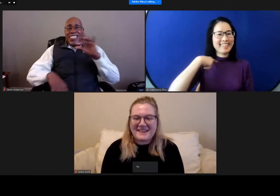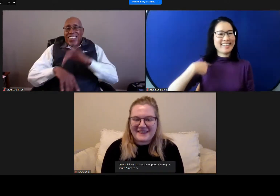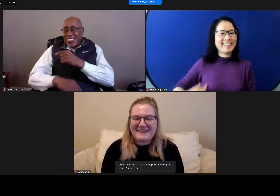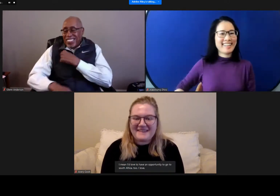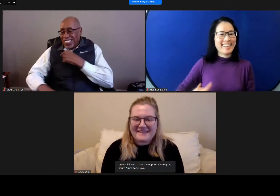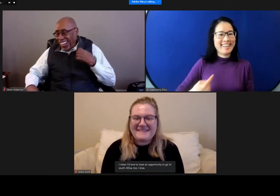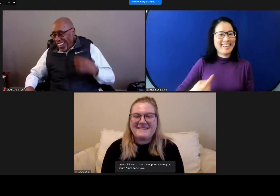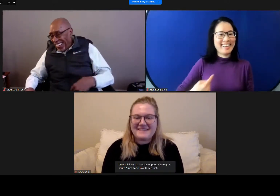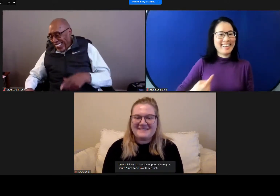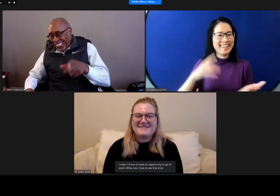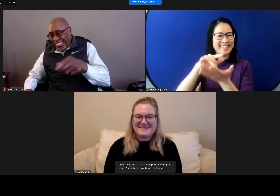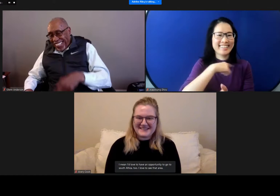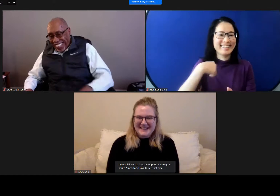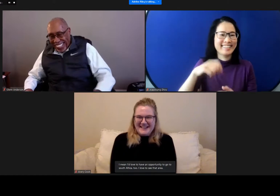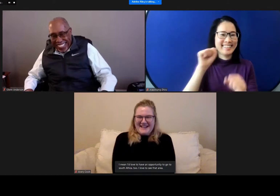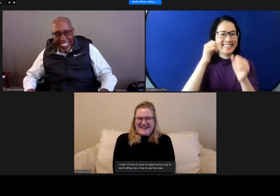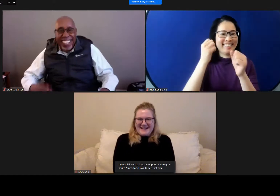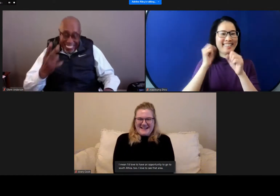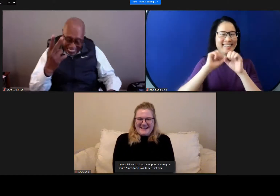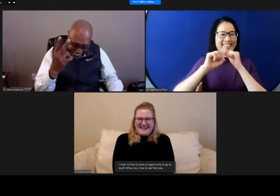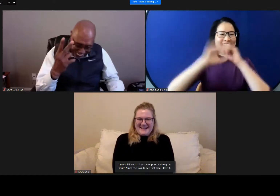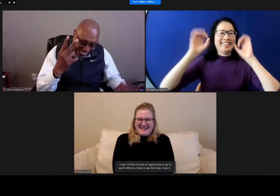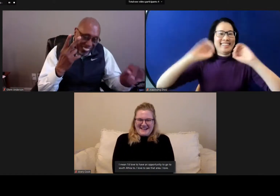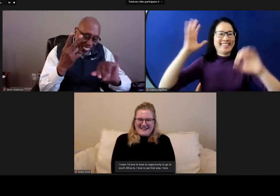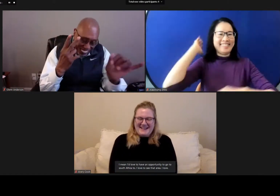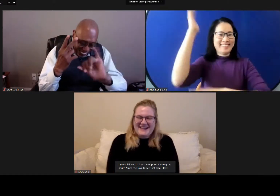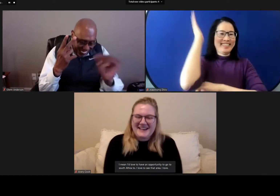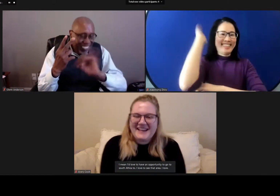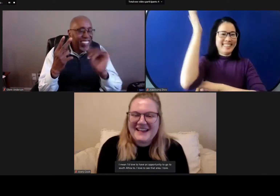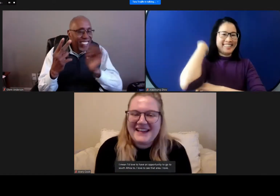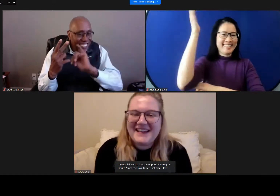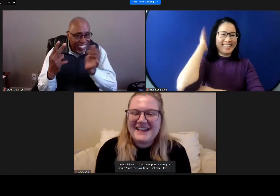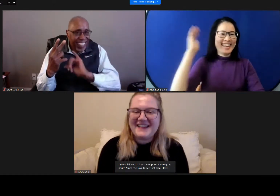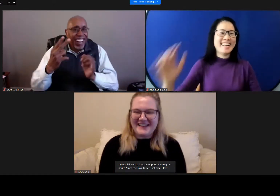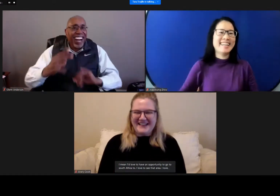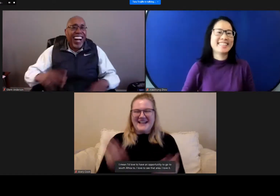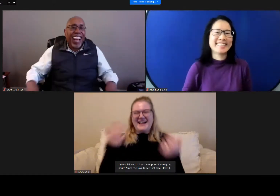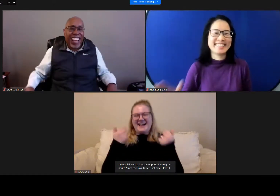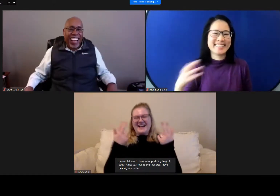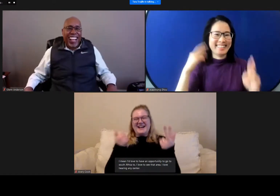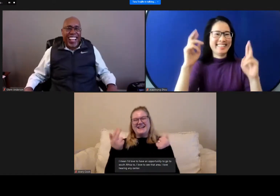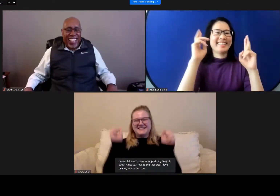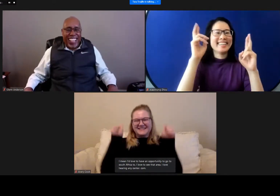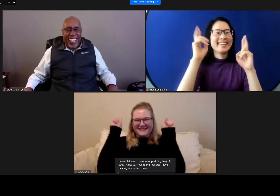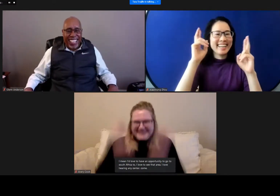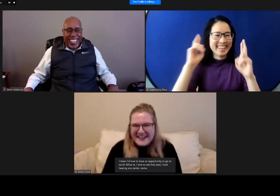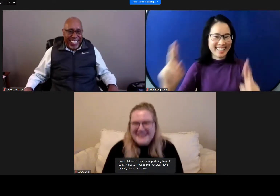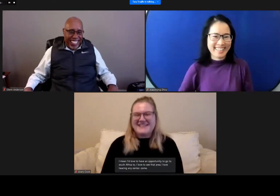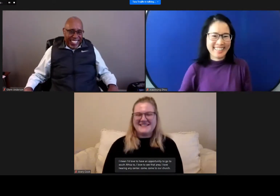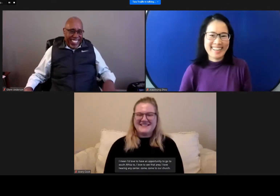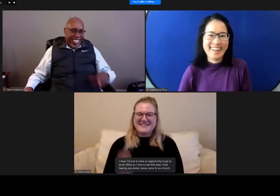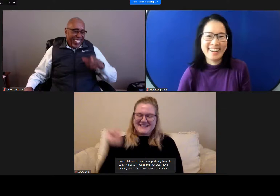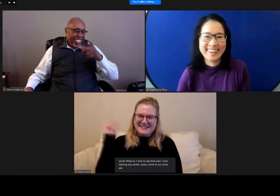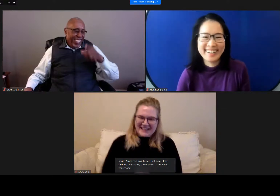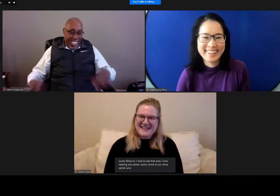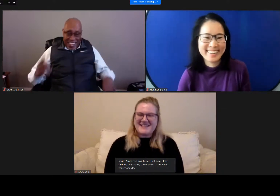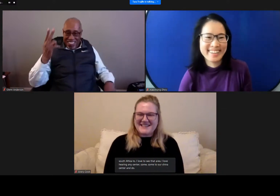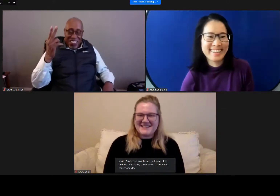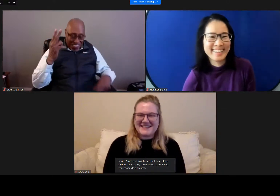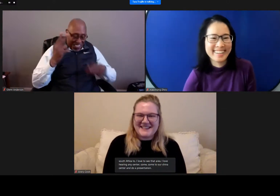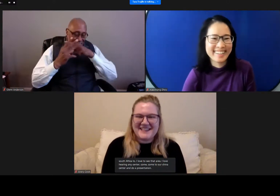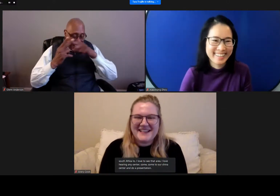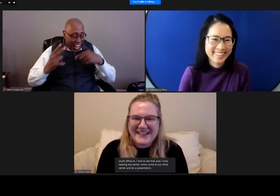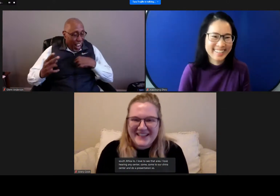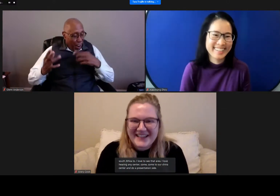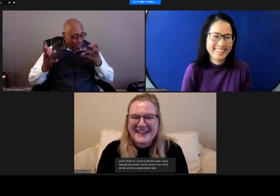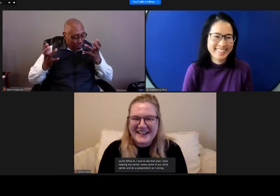I'd love to see that area. I'd love to go to China. He's laughing. Chinese Center. Come to our China Center and do a